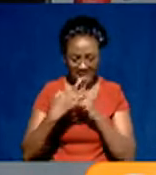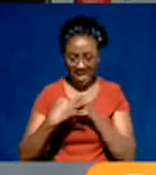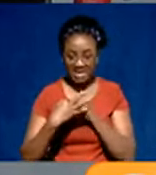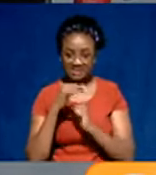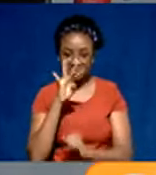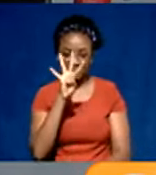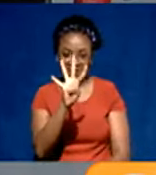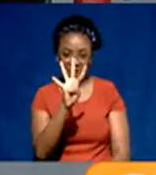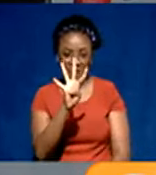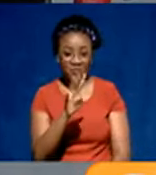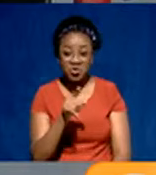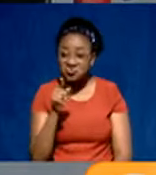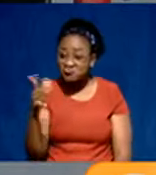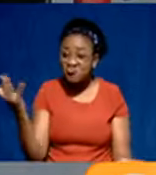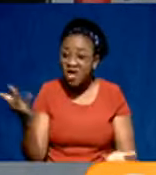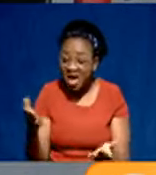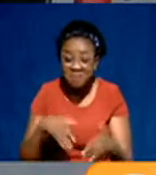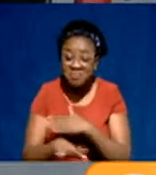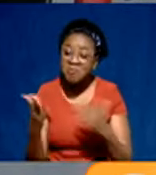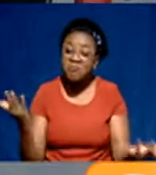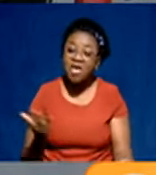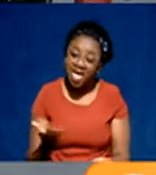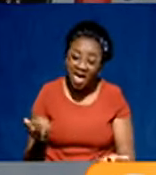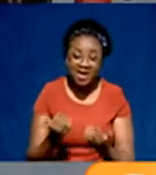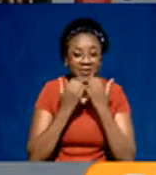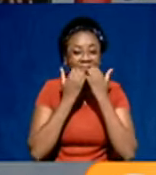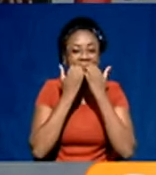born. You were nowhere near born.